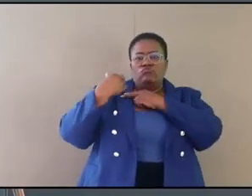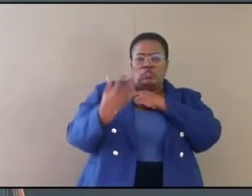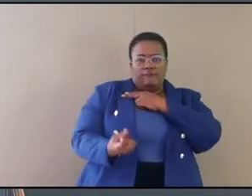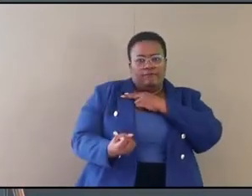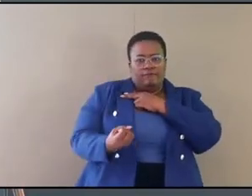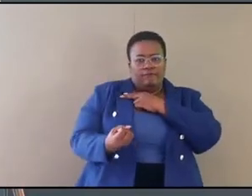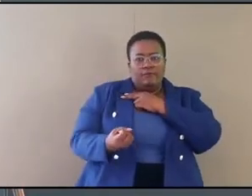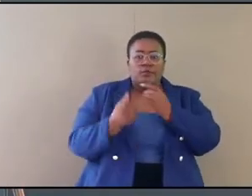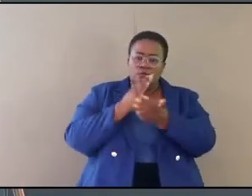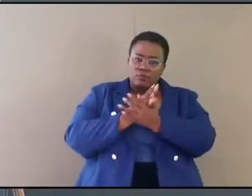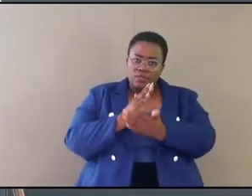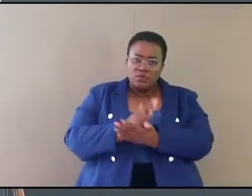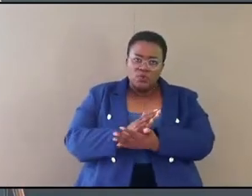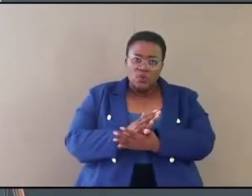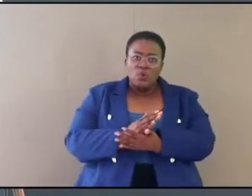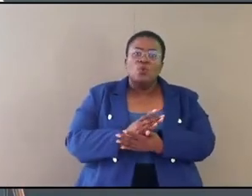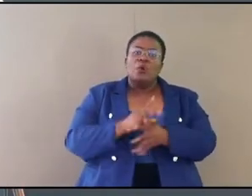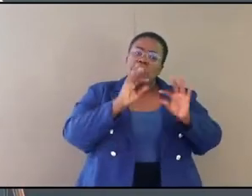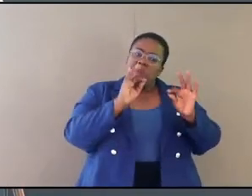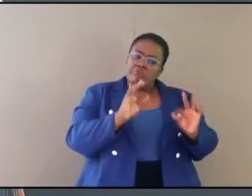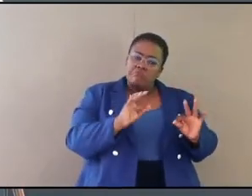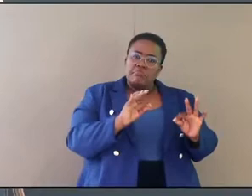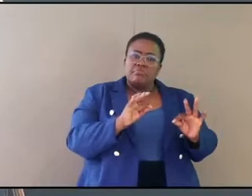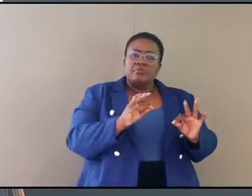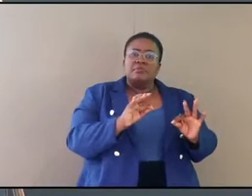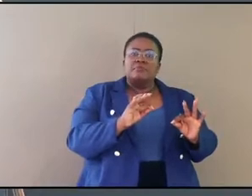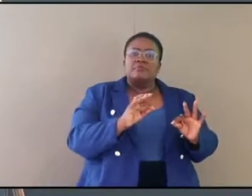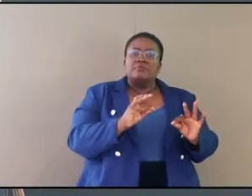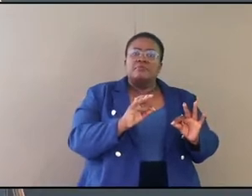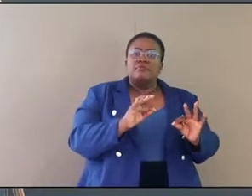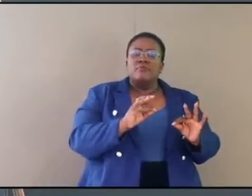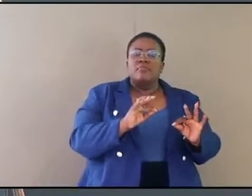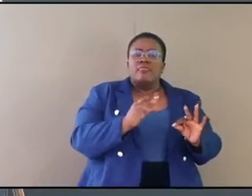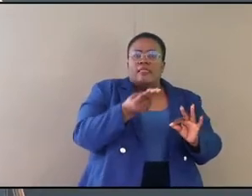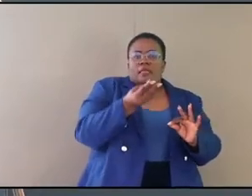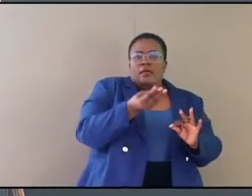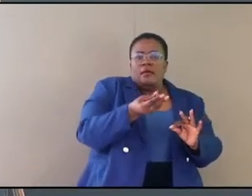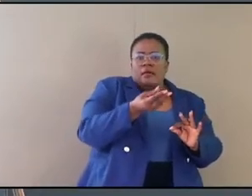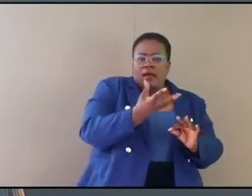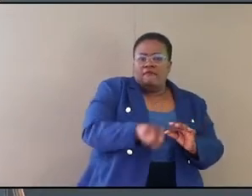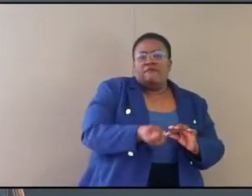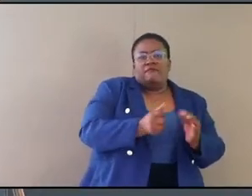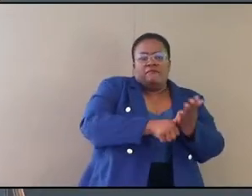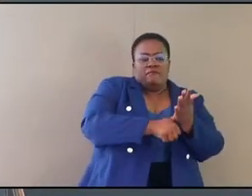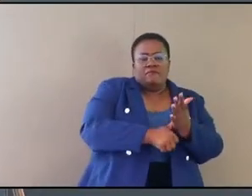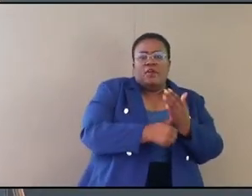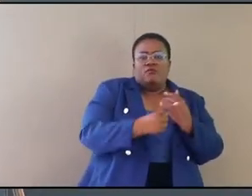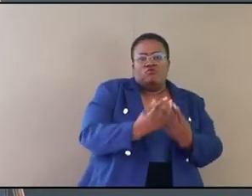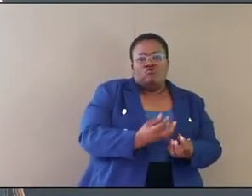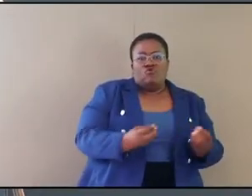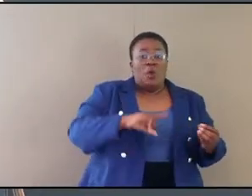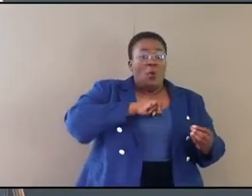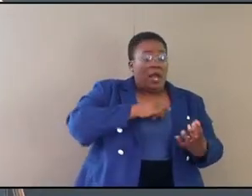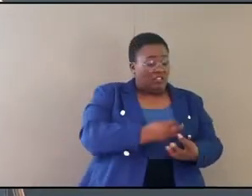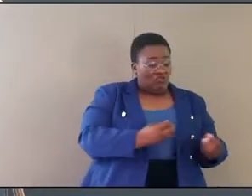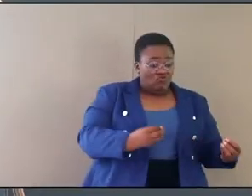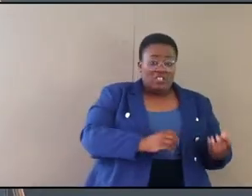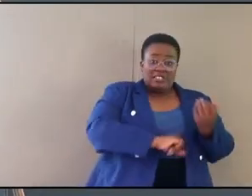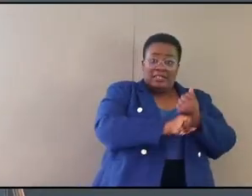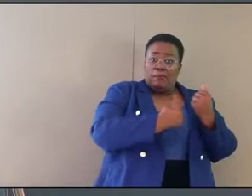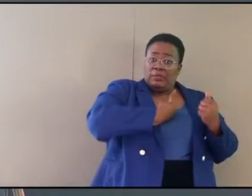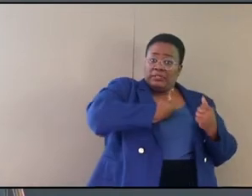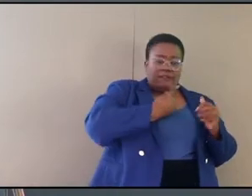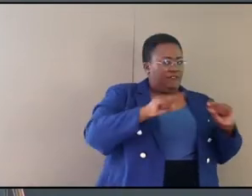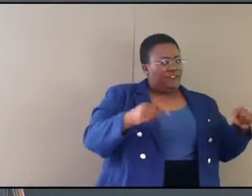that we ensure that there is a decent safety net, primarily for children, because they cannot support themselves. Due to the